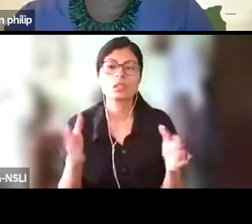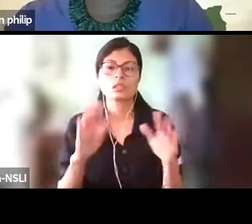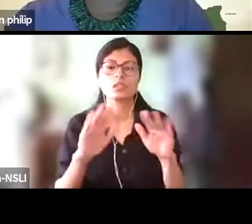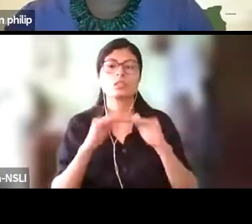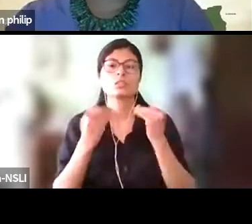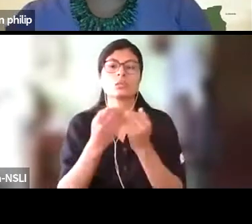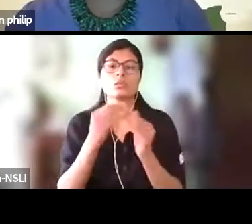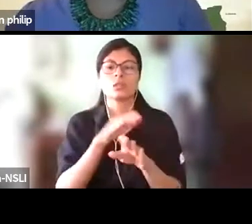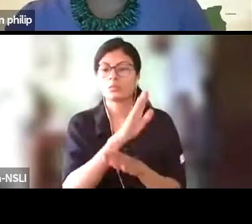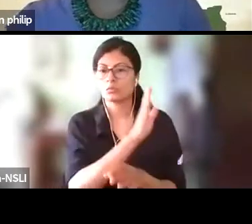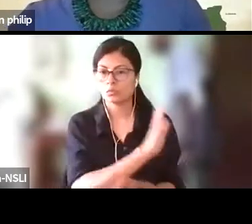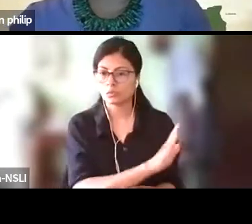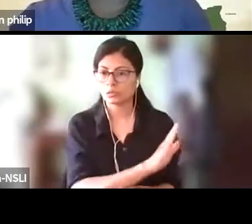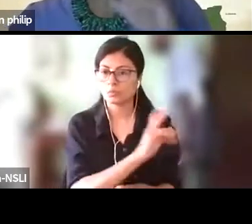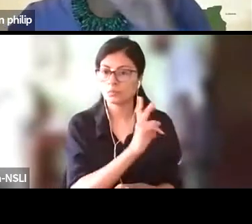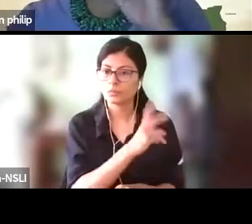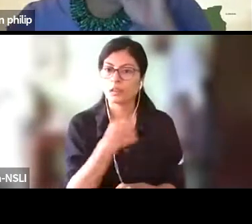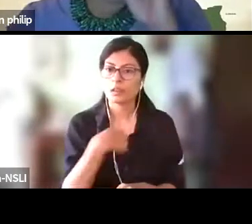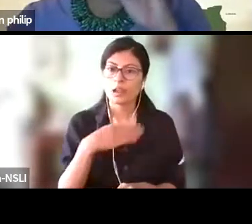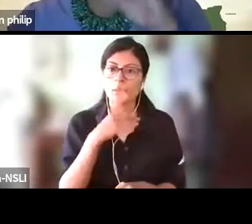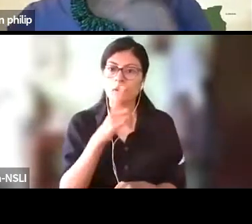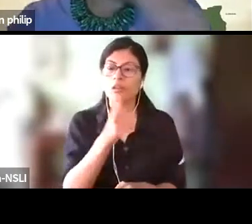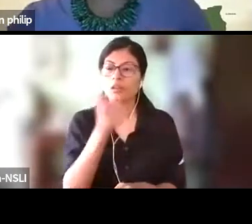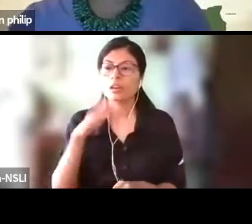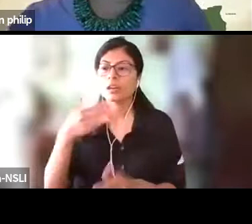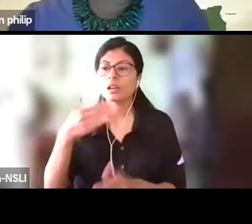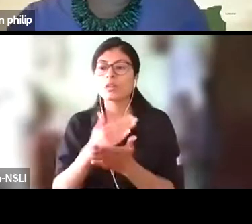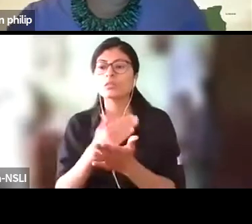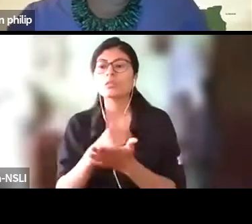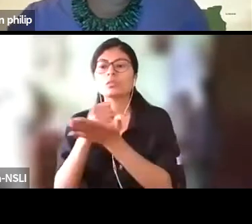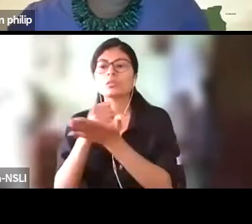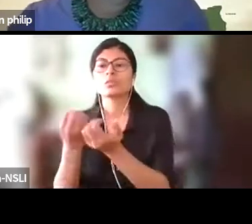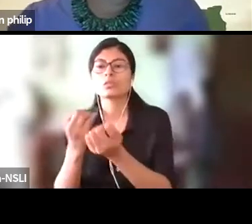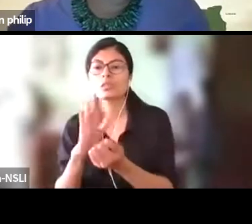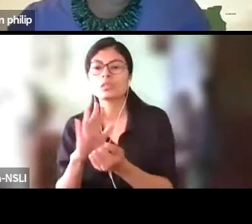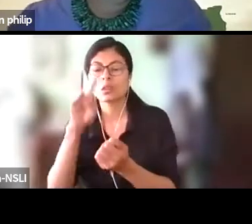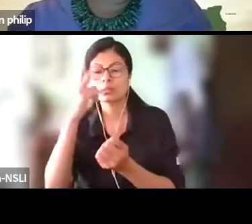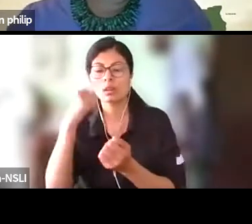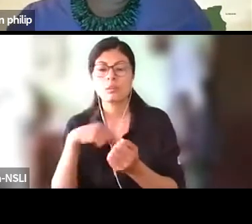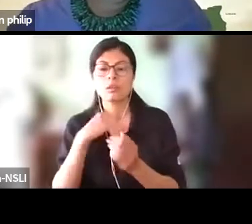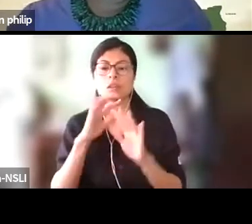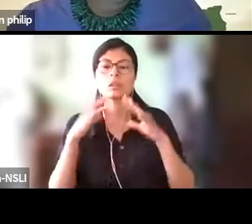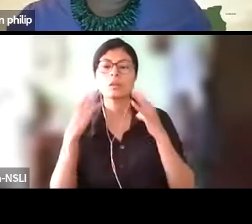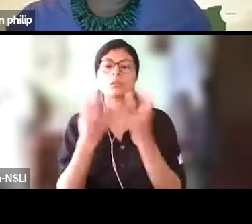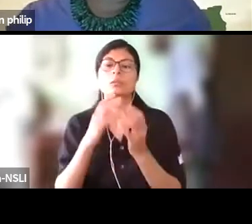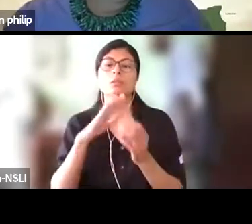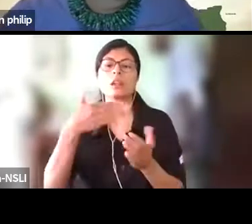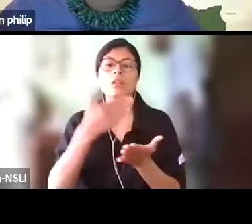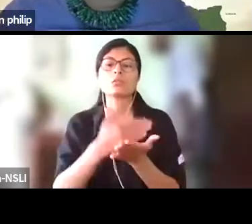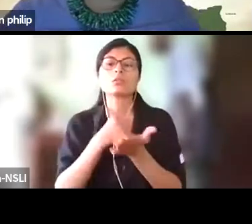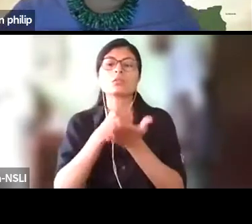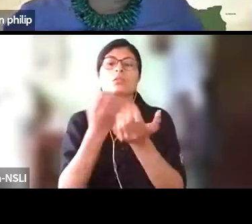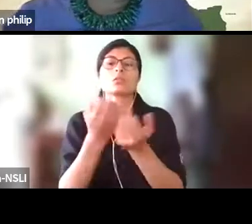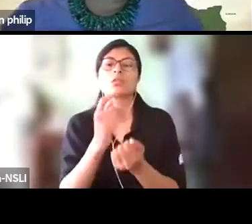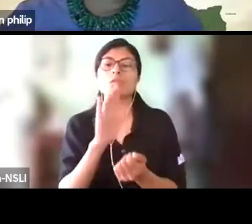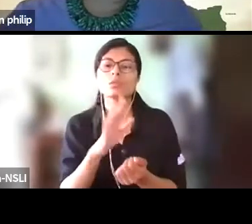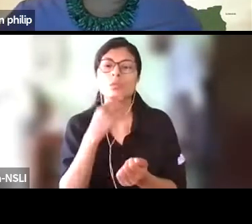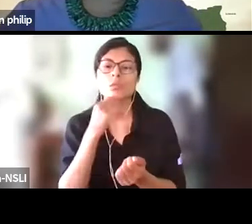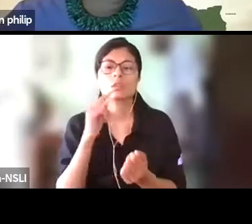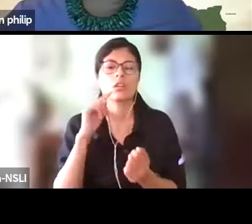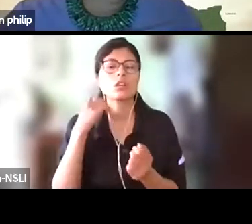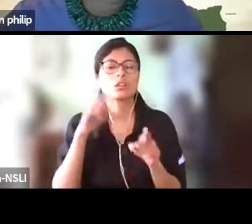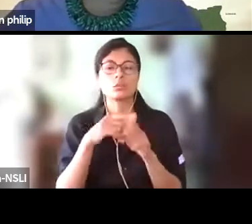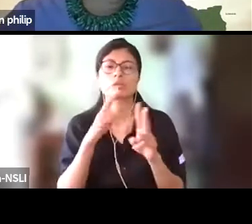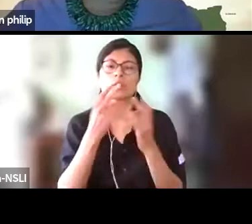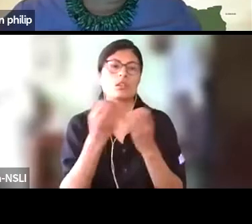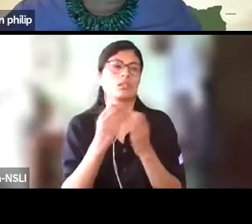this Mother Earth. So in that regard, I think those lens need to be also broadly built. This is what I wanted to